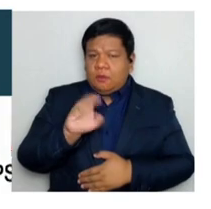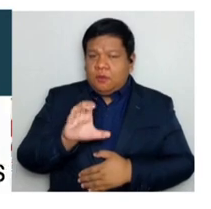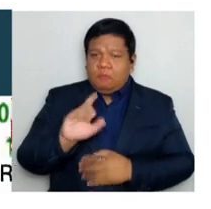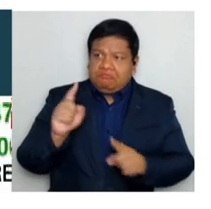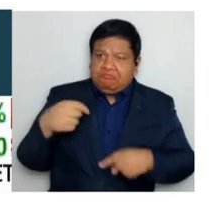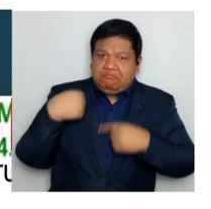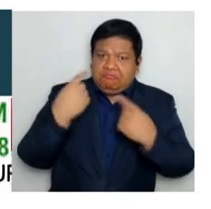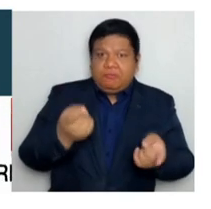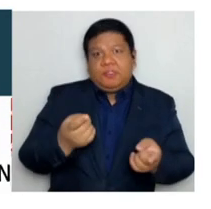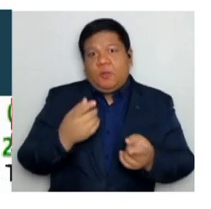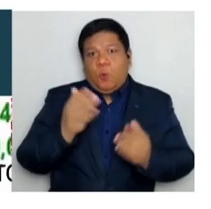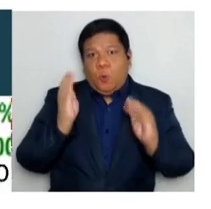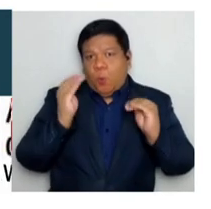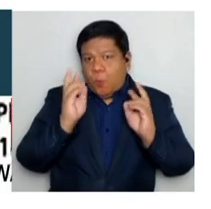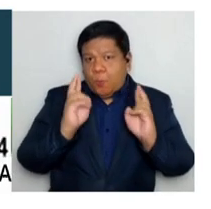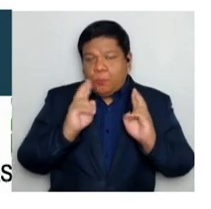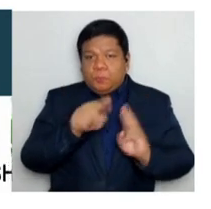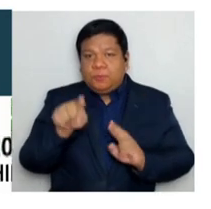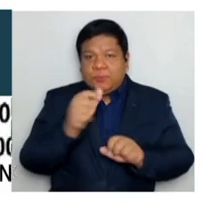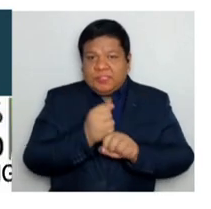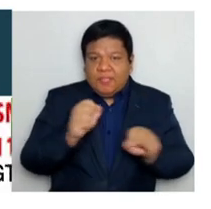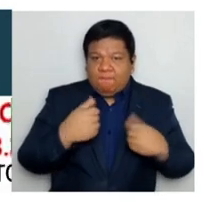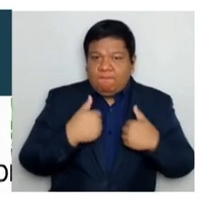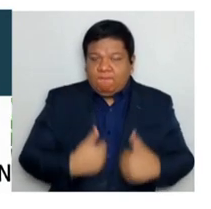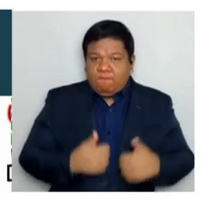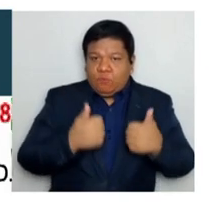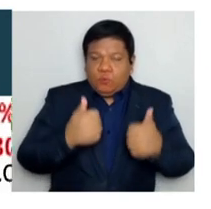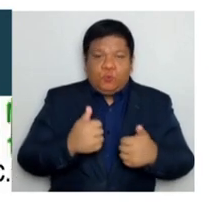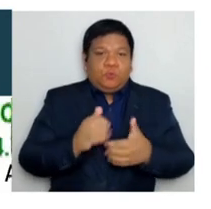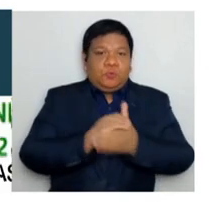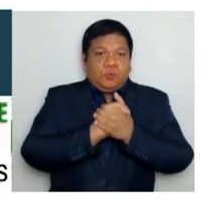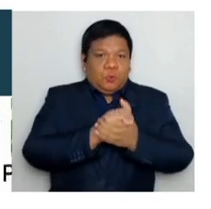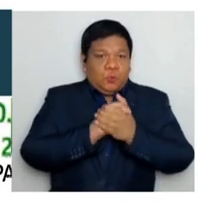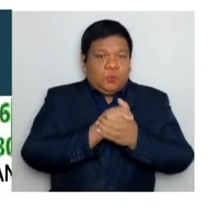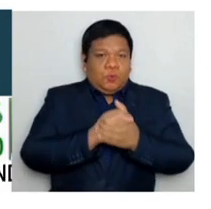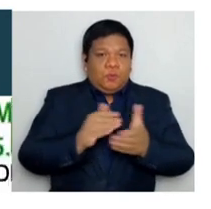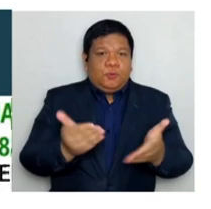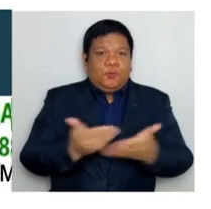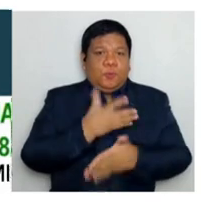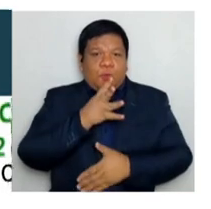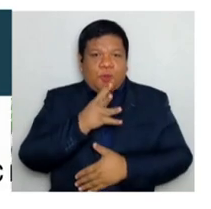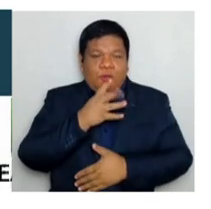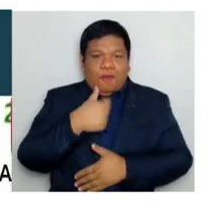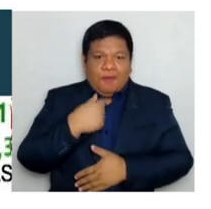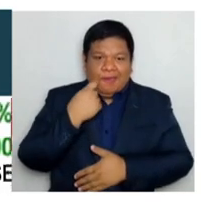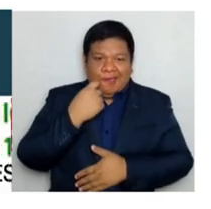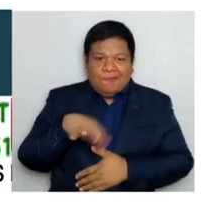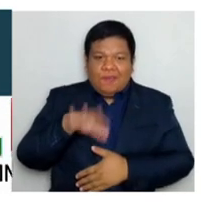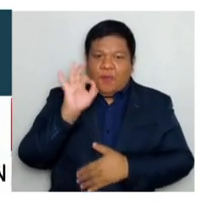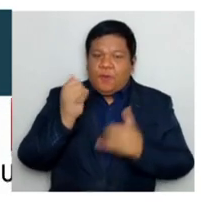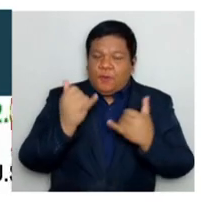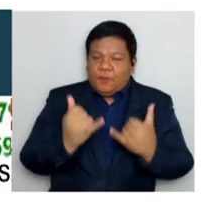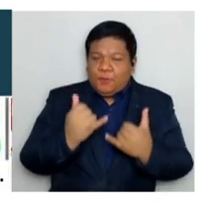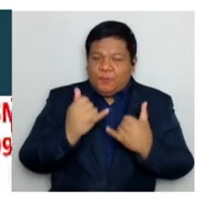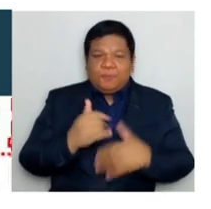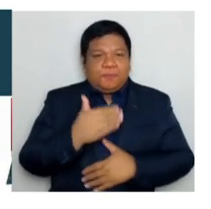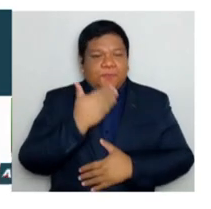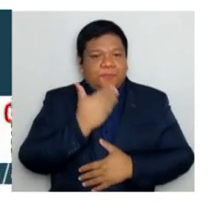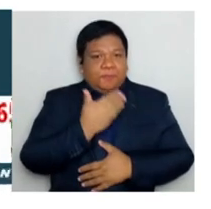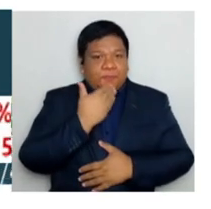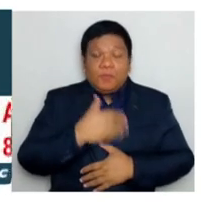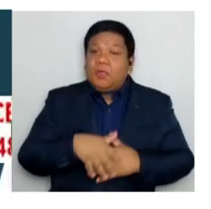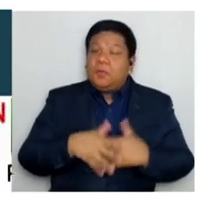while. I hope everyone's safe and healthy. Congratulations on being a new mother. I just found out today. Anyway, hope